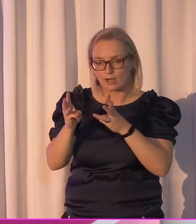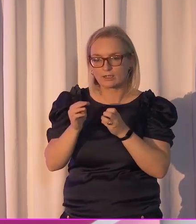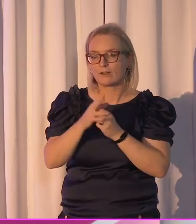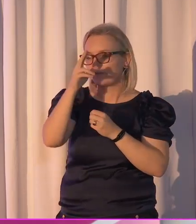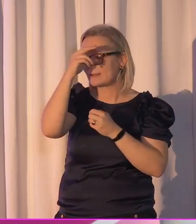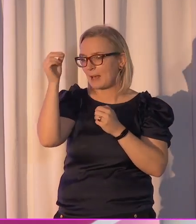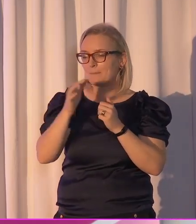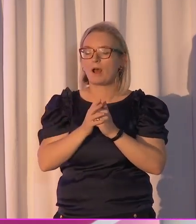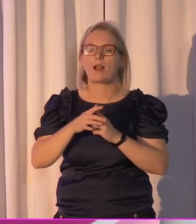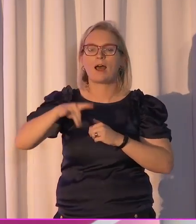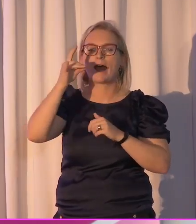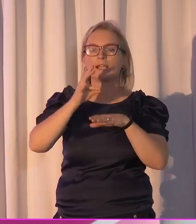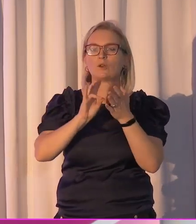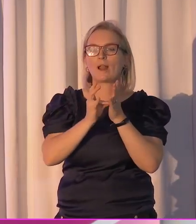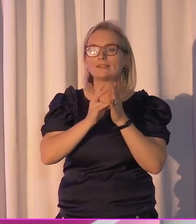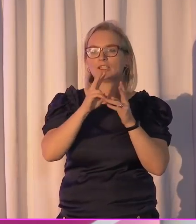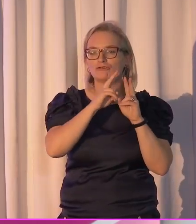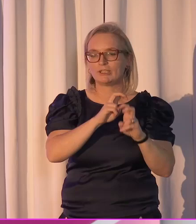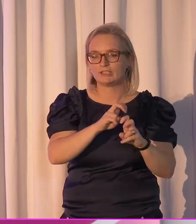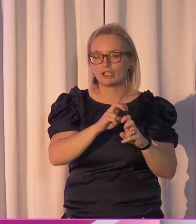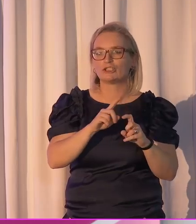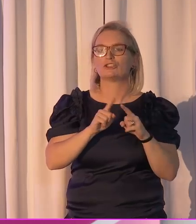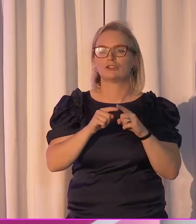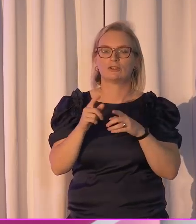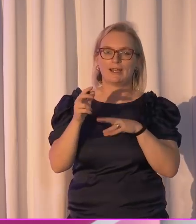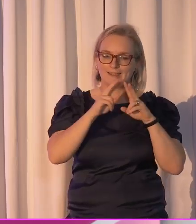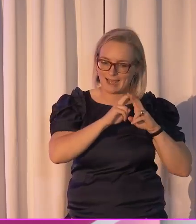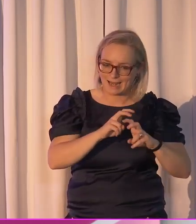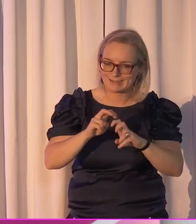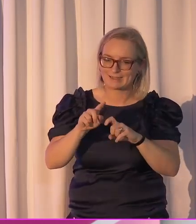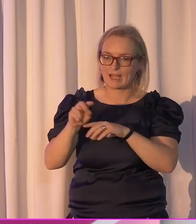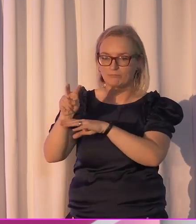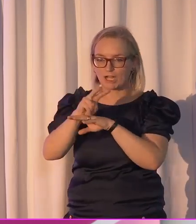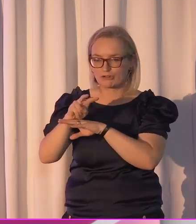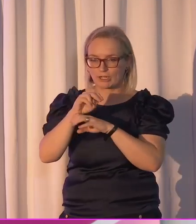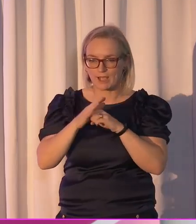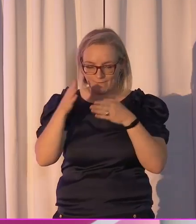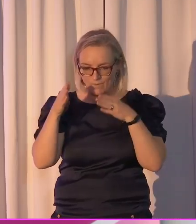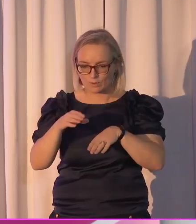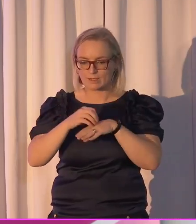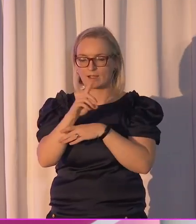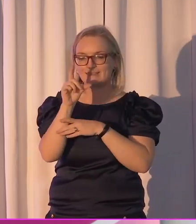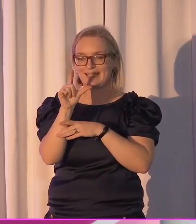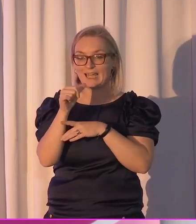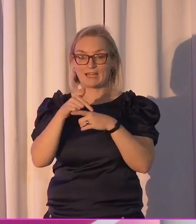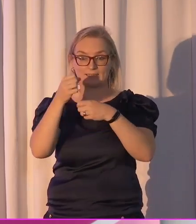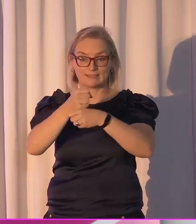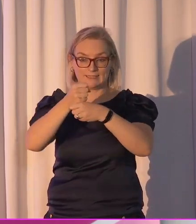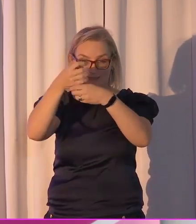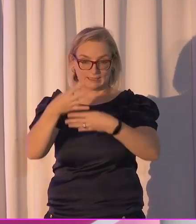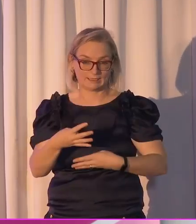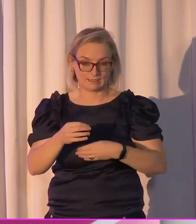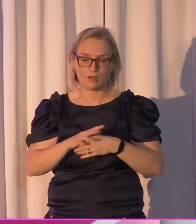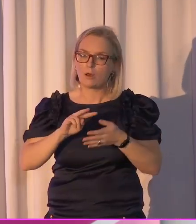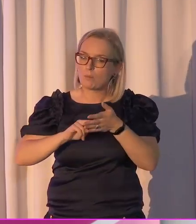high-quality research, in-depth policy analysis, monitoring work, and our focus on data and statistics. The